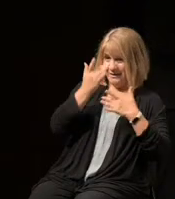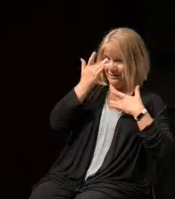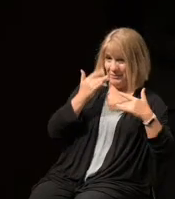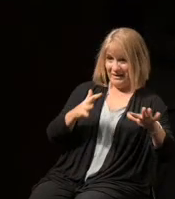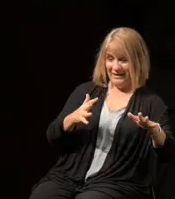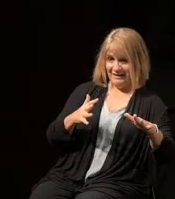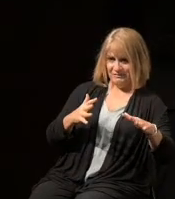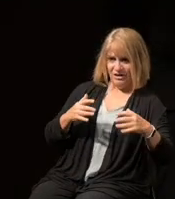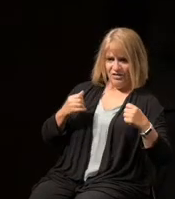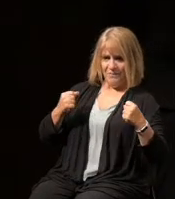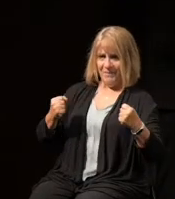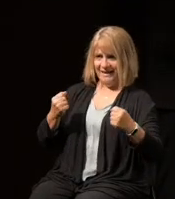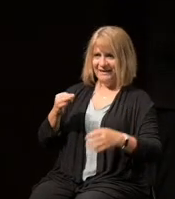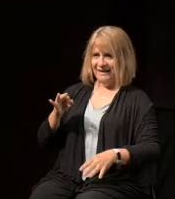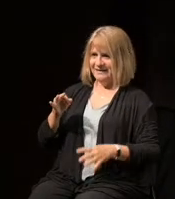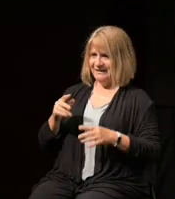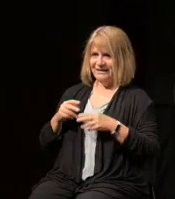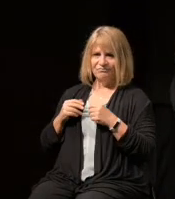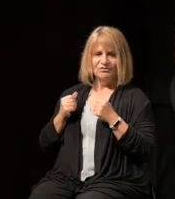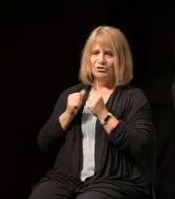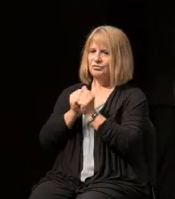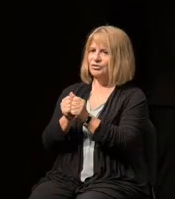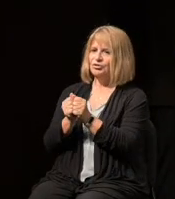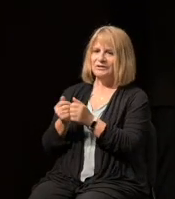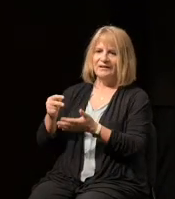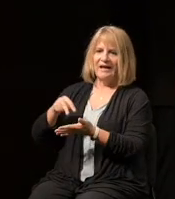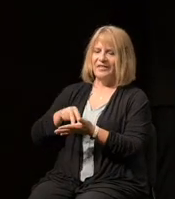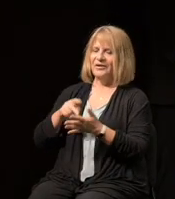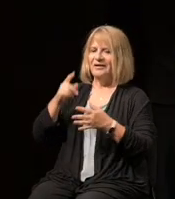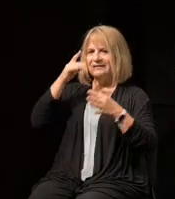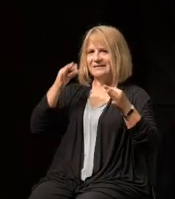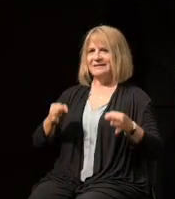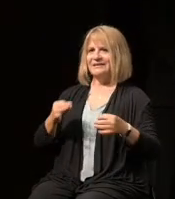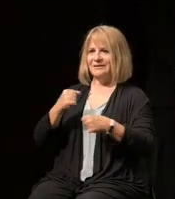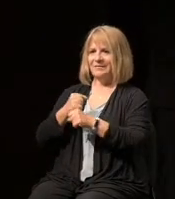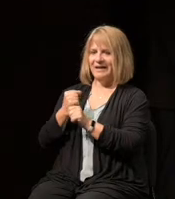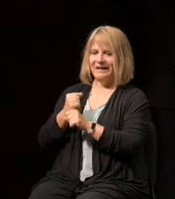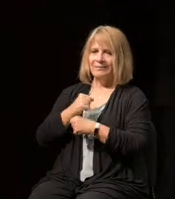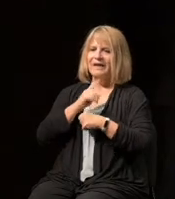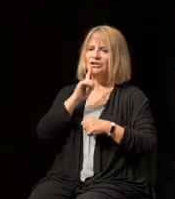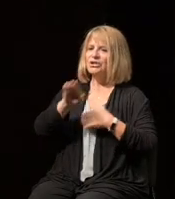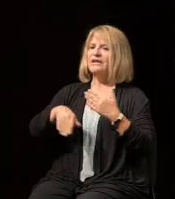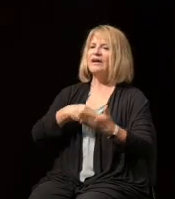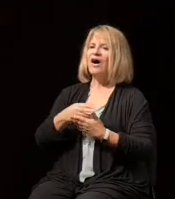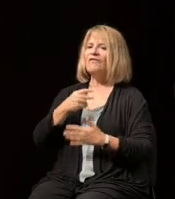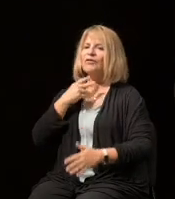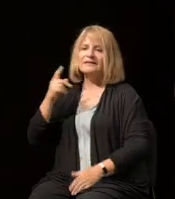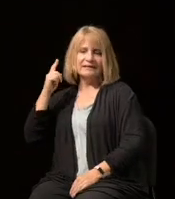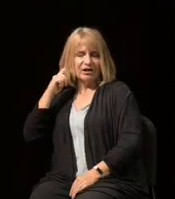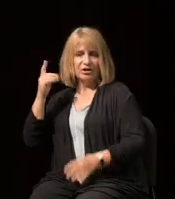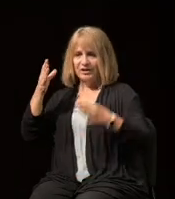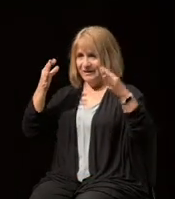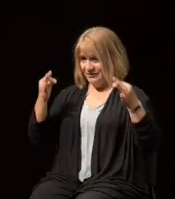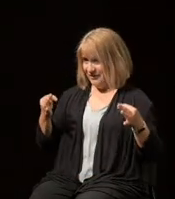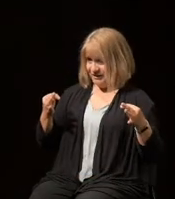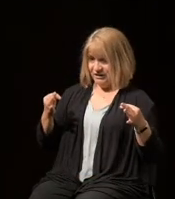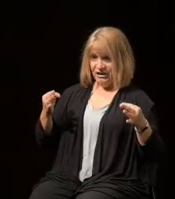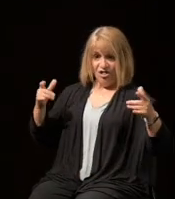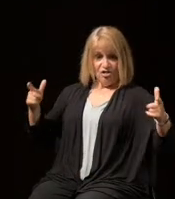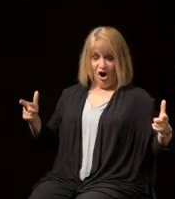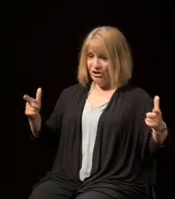Mighty 19 stood together in decision-making, ensuring that all voices were heard in decisions large and